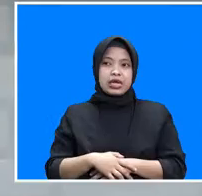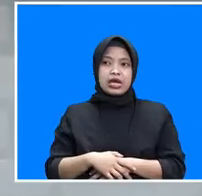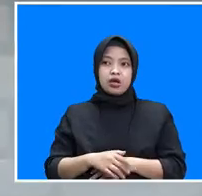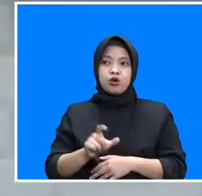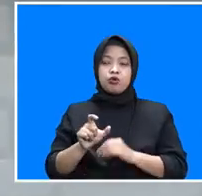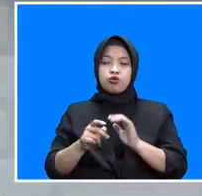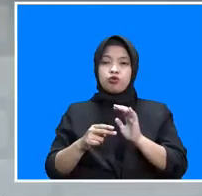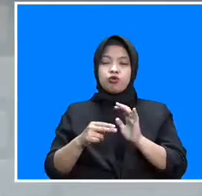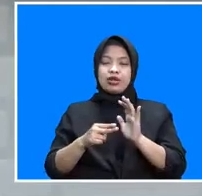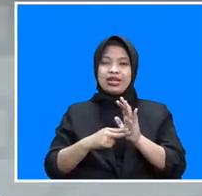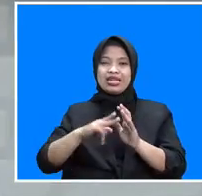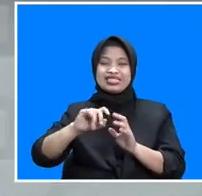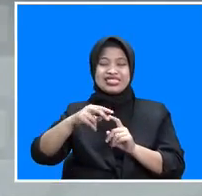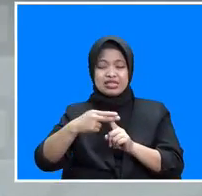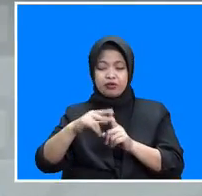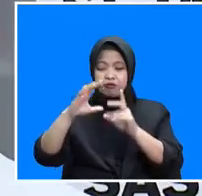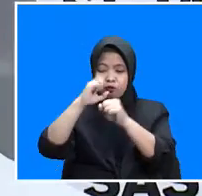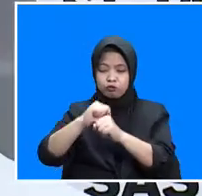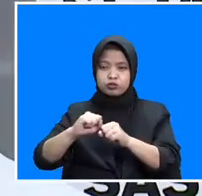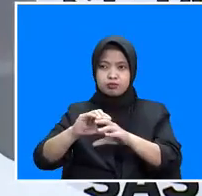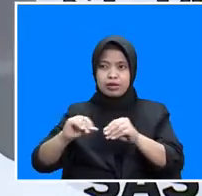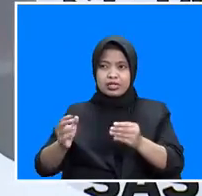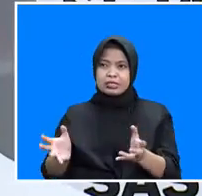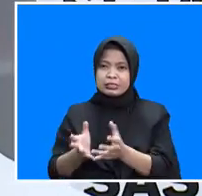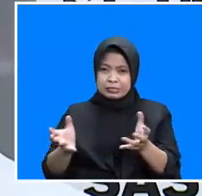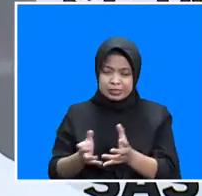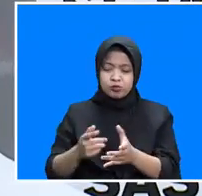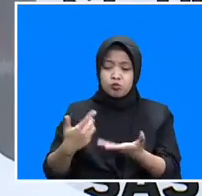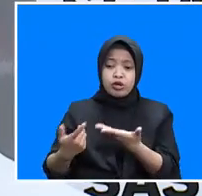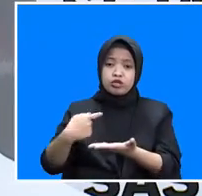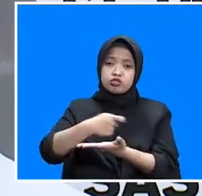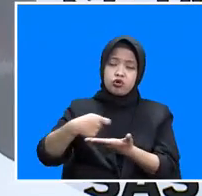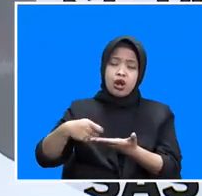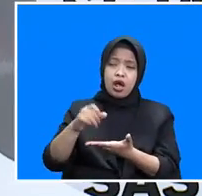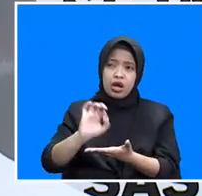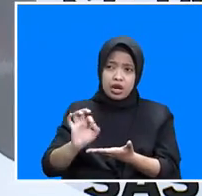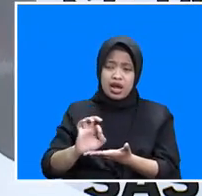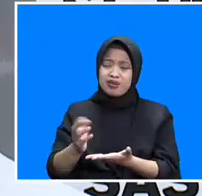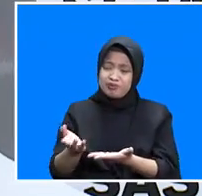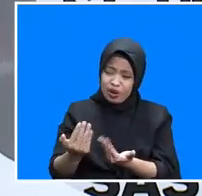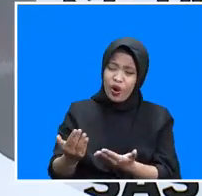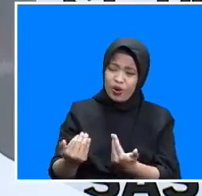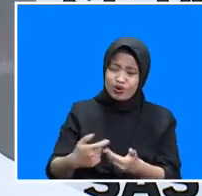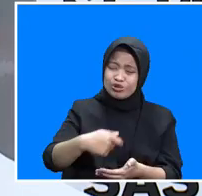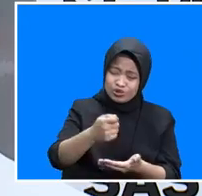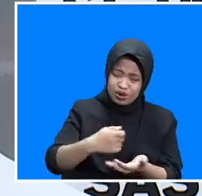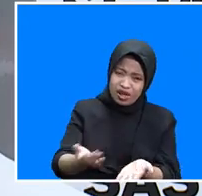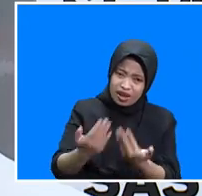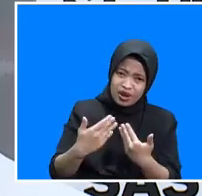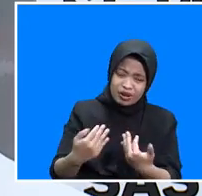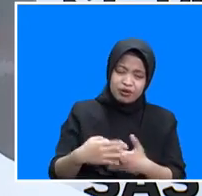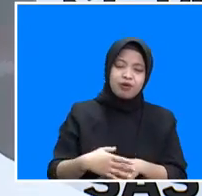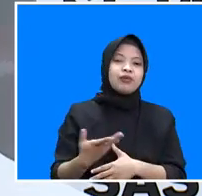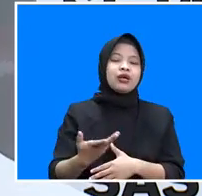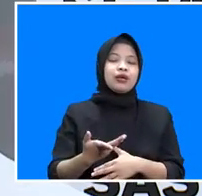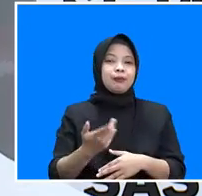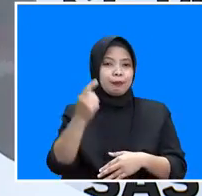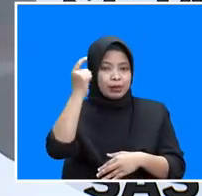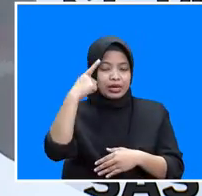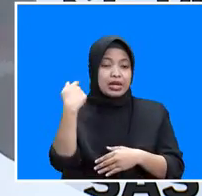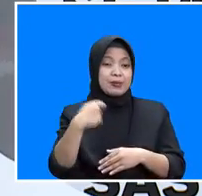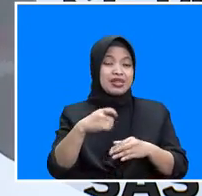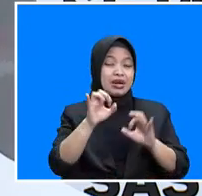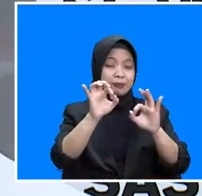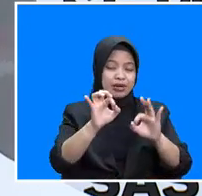children to return to learning. And we're really doing that through these really incredible partnerships with provincial and